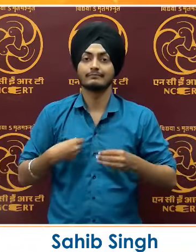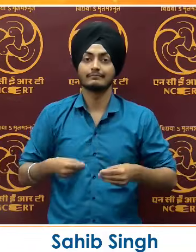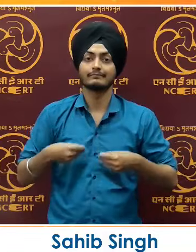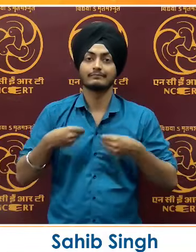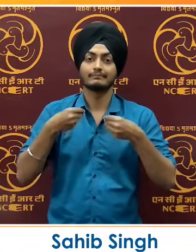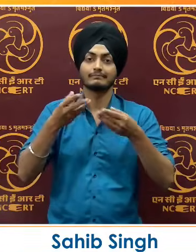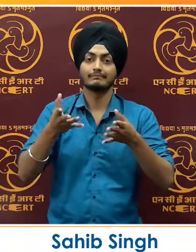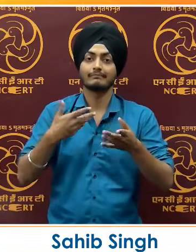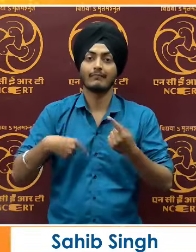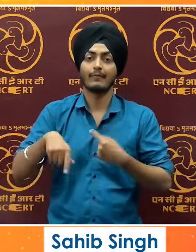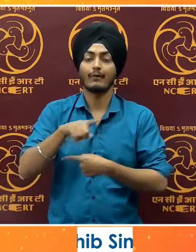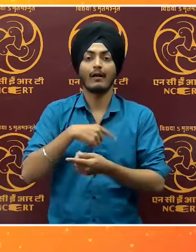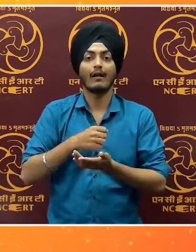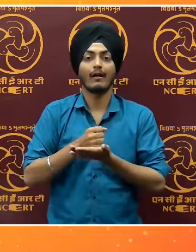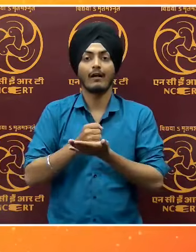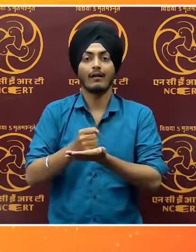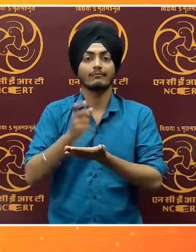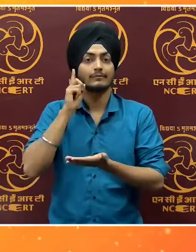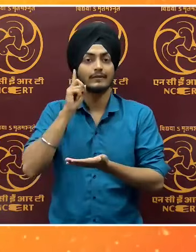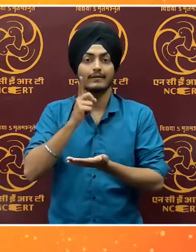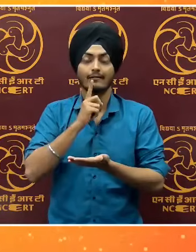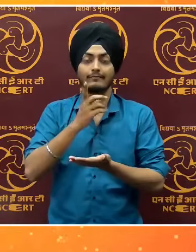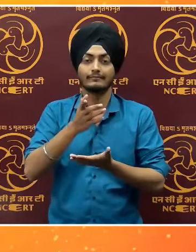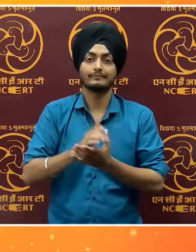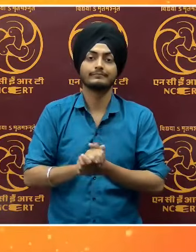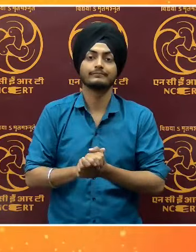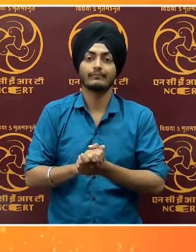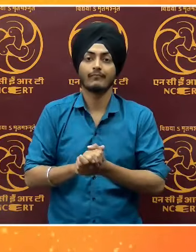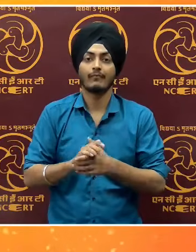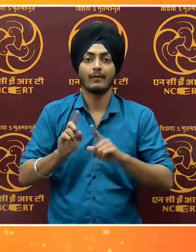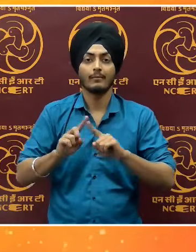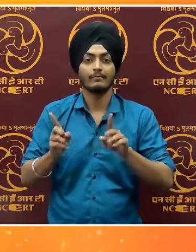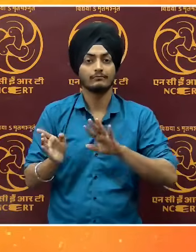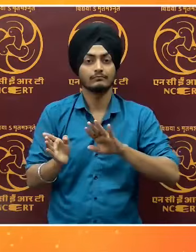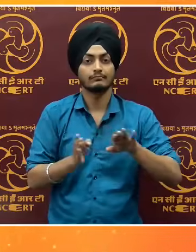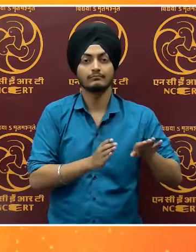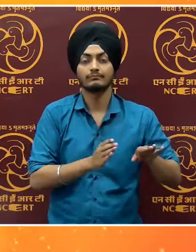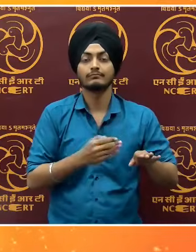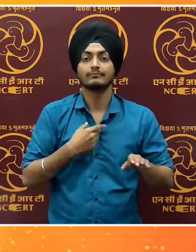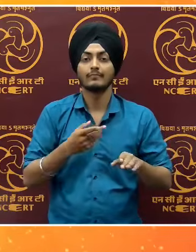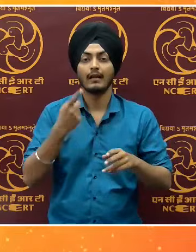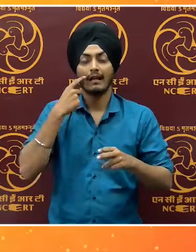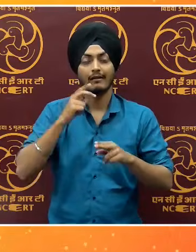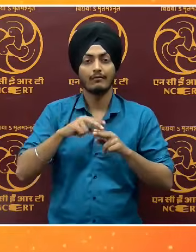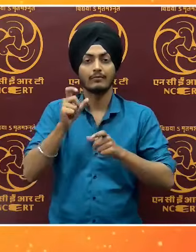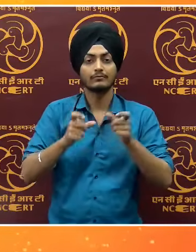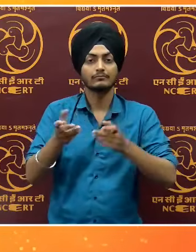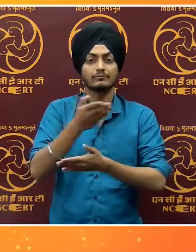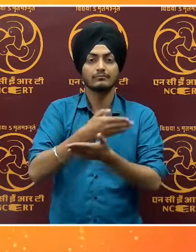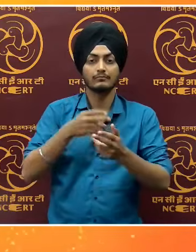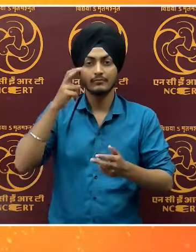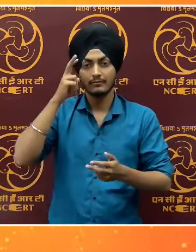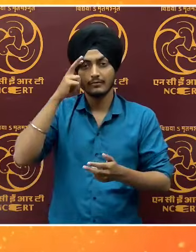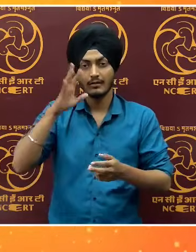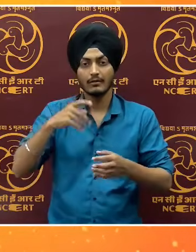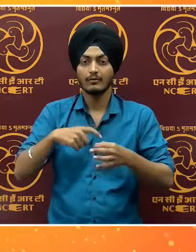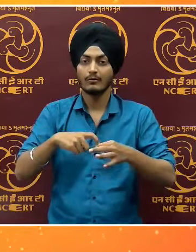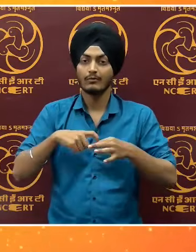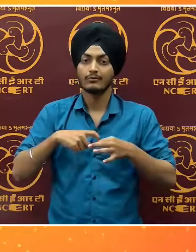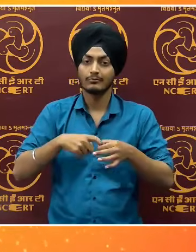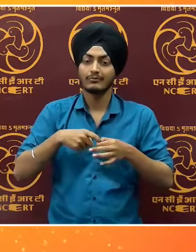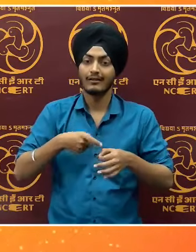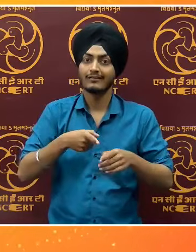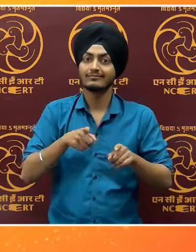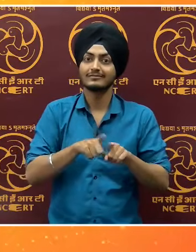and this is going to be helpful for all the children. Apart from this, if you have any questions, any queries regarding this